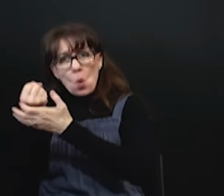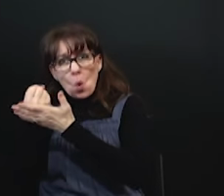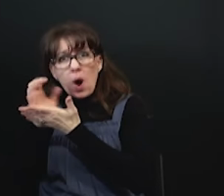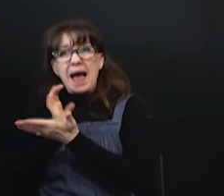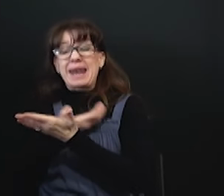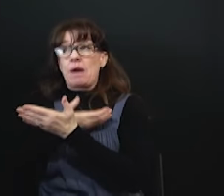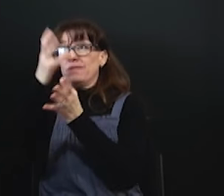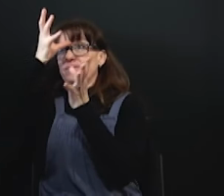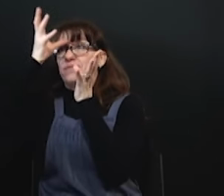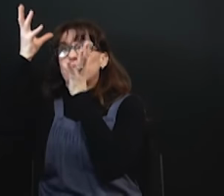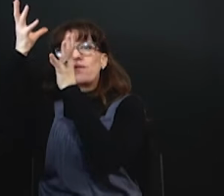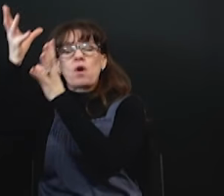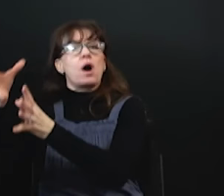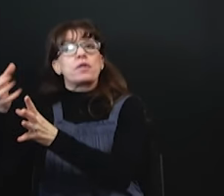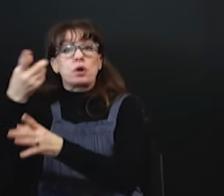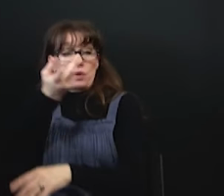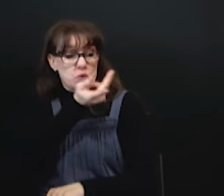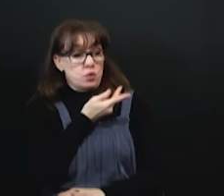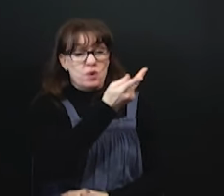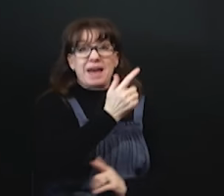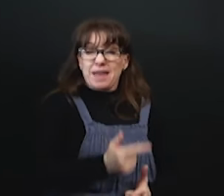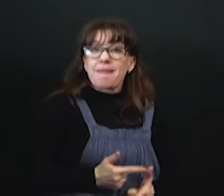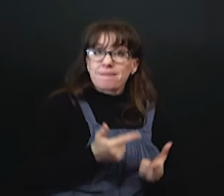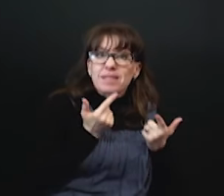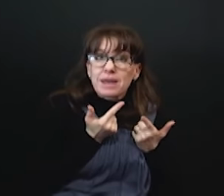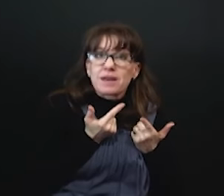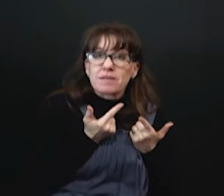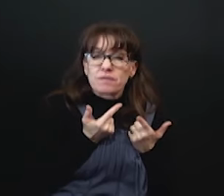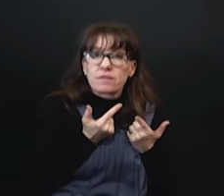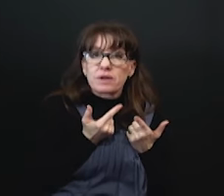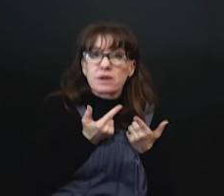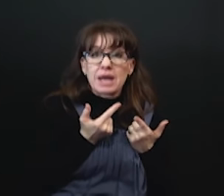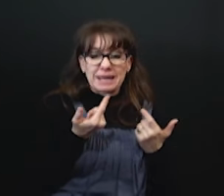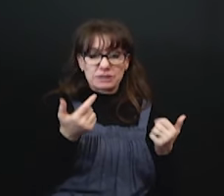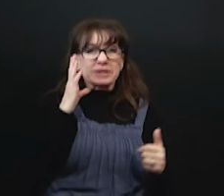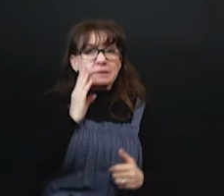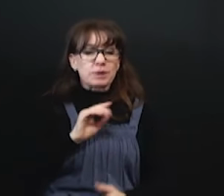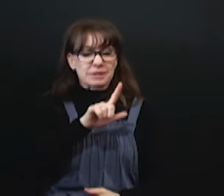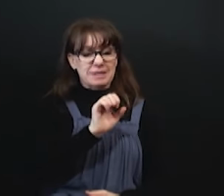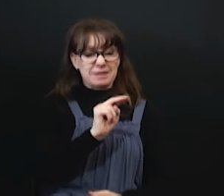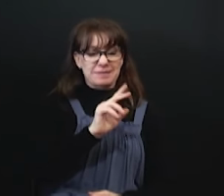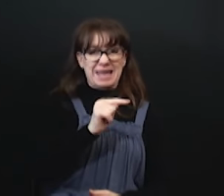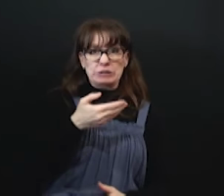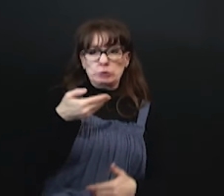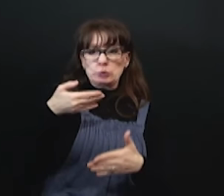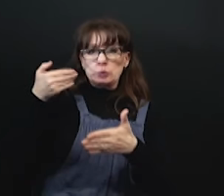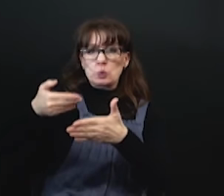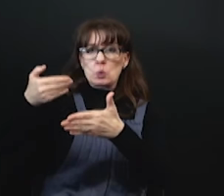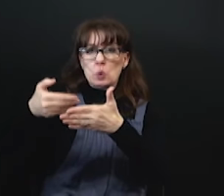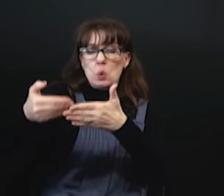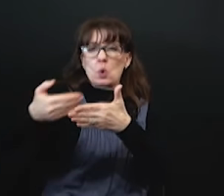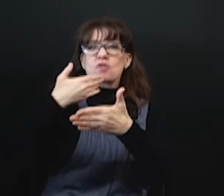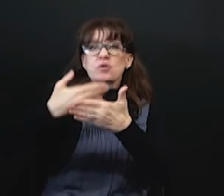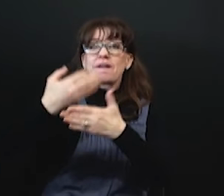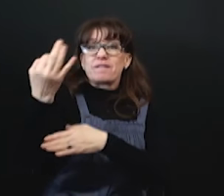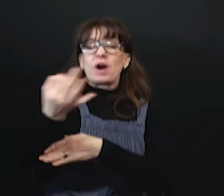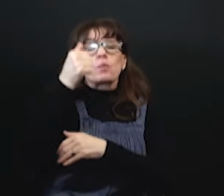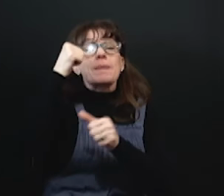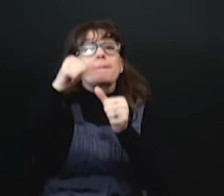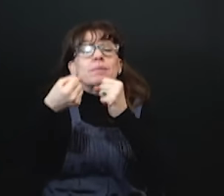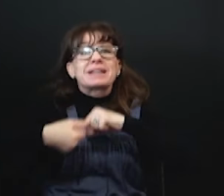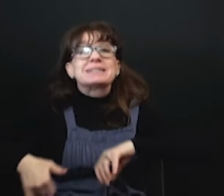our Father, you and I may live. Don't miss that. As we walk through Lent, as we get toward Good Friday, remember the sacrifice